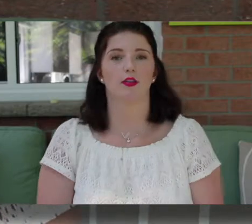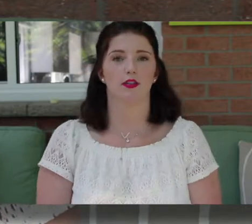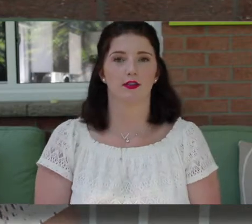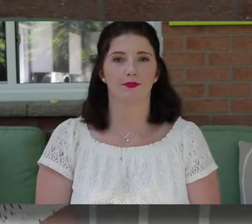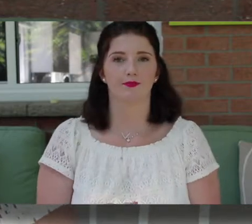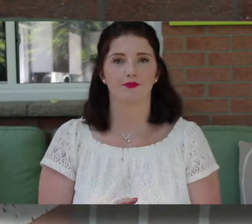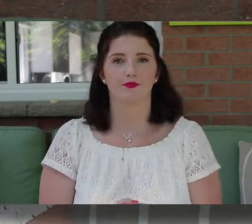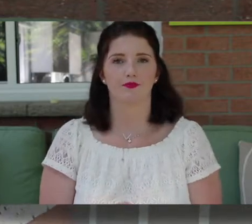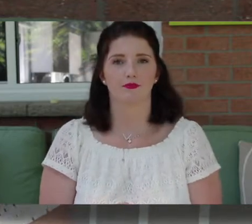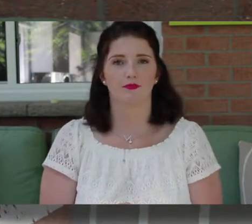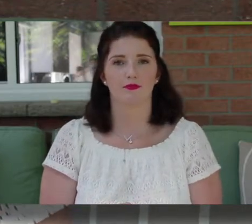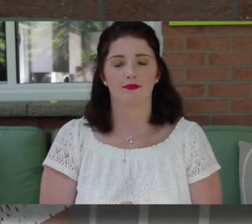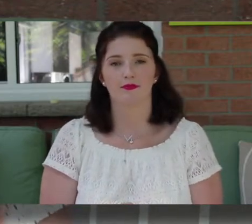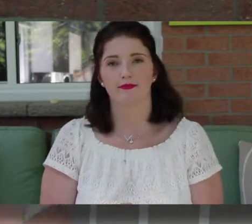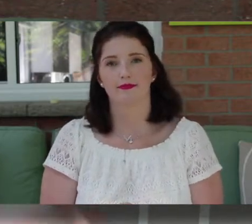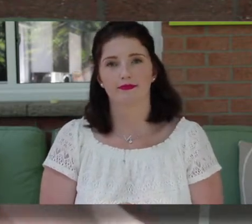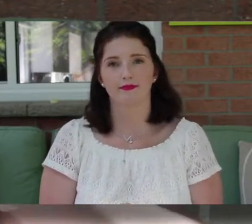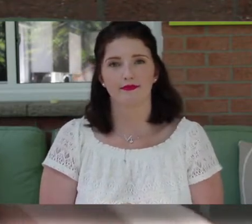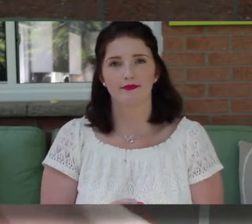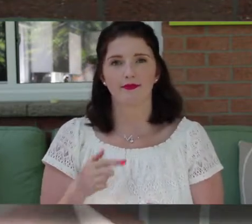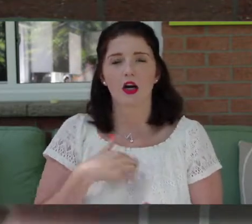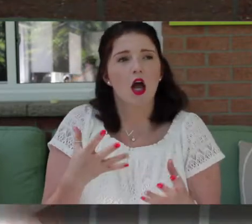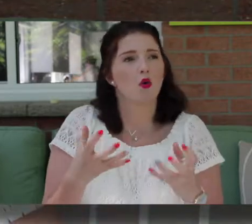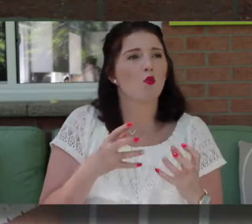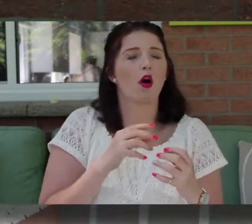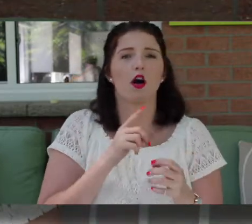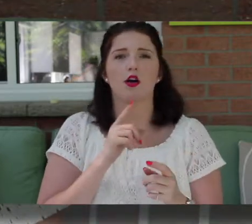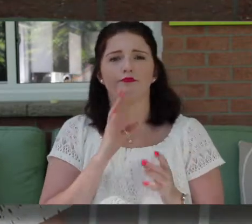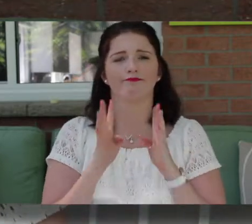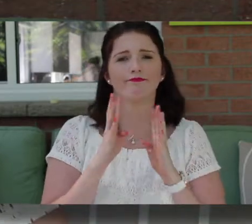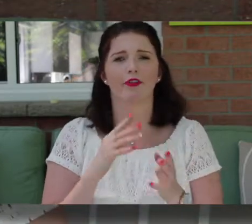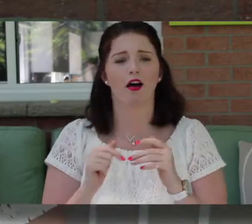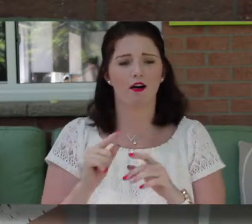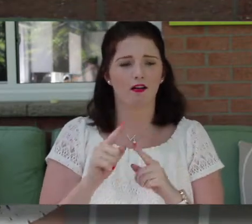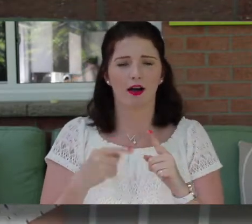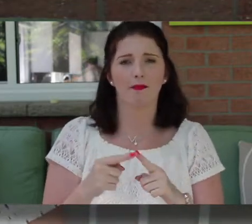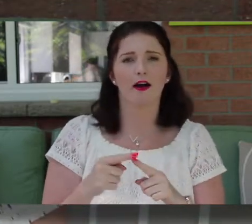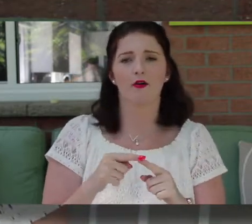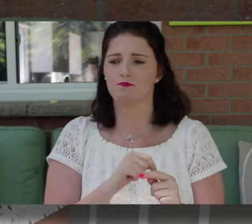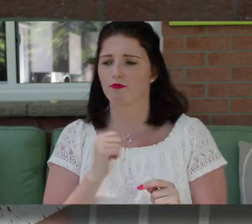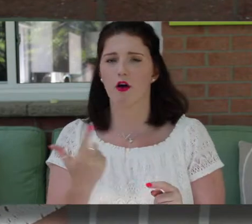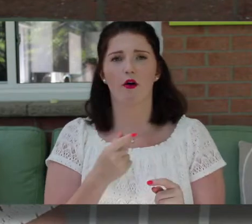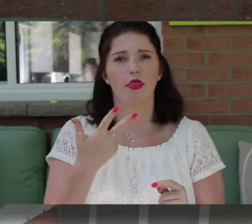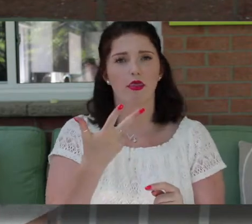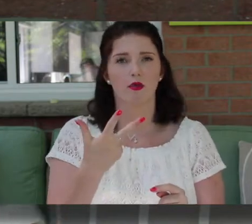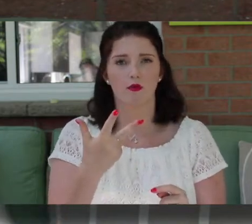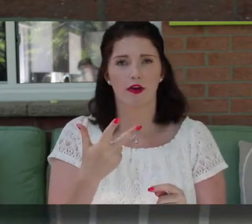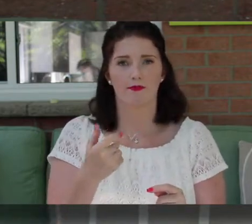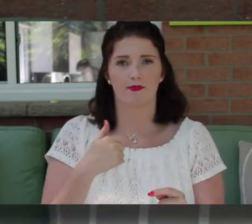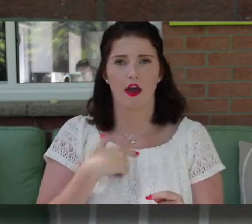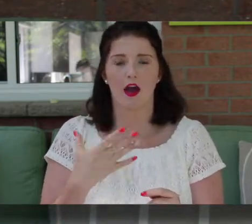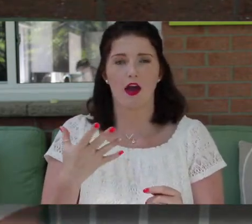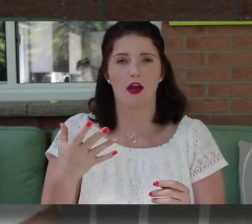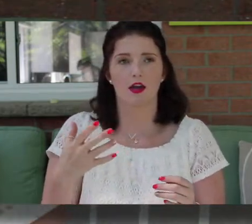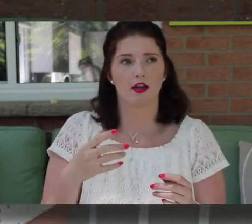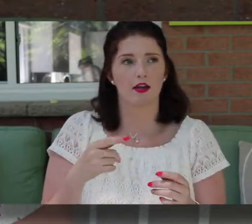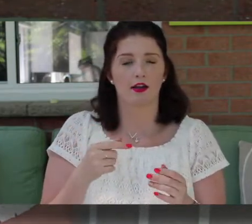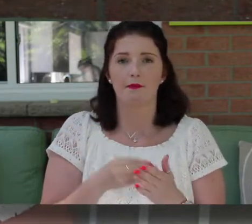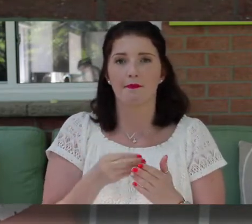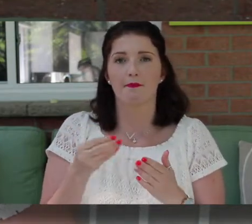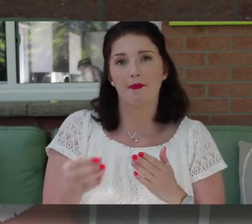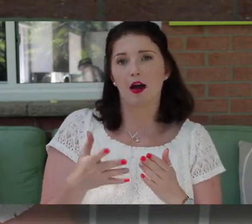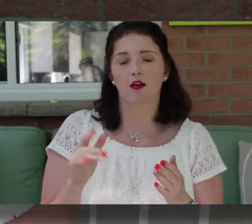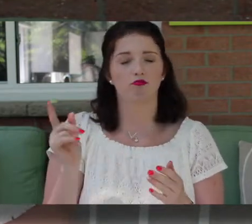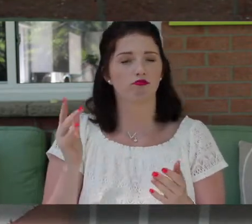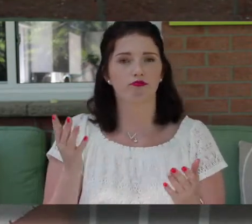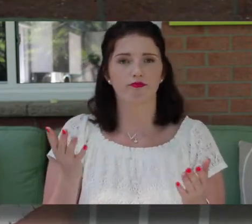Toronto. I just want to talk quickly about these three in particular. So I got the Super Mud, the clearing treatment, which just,